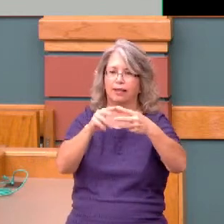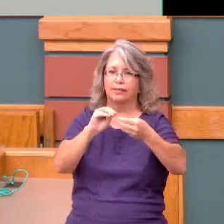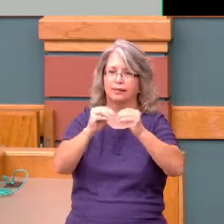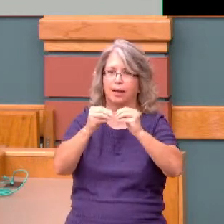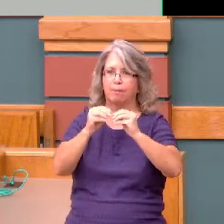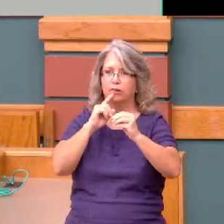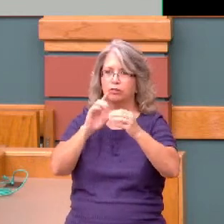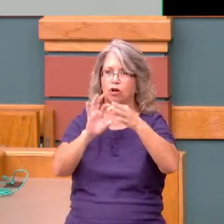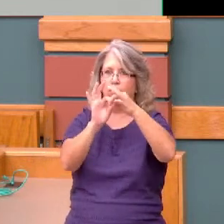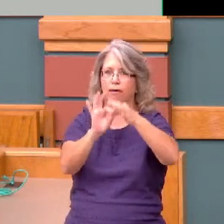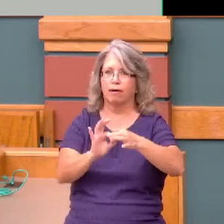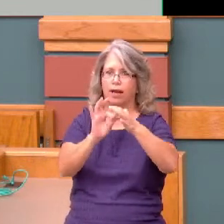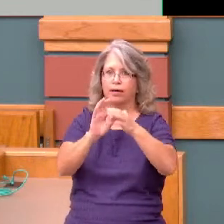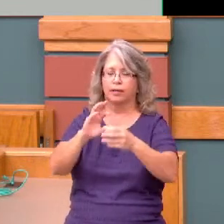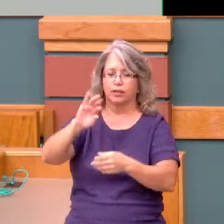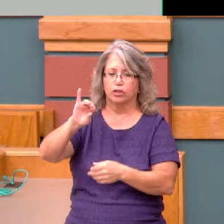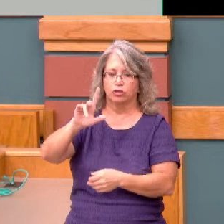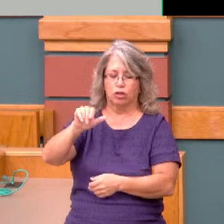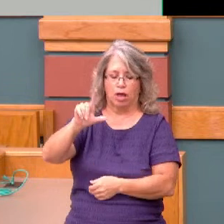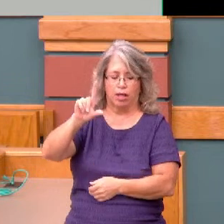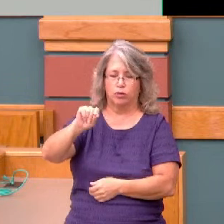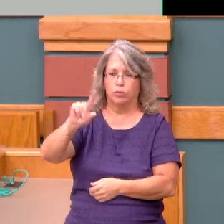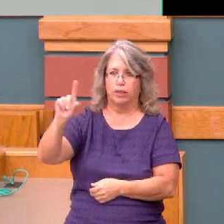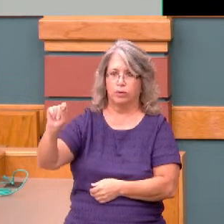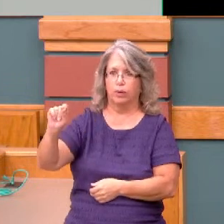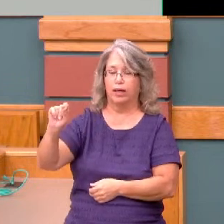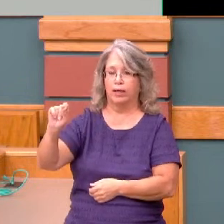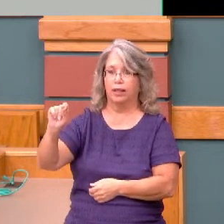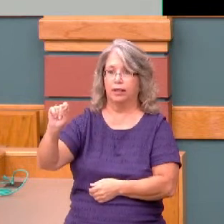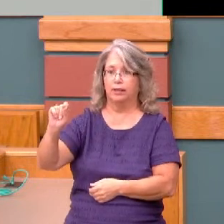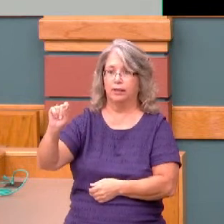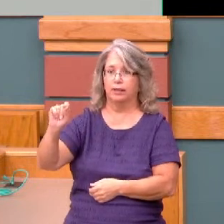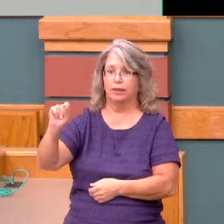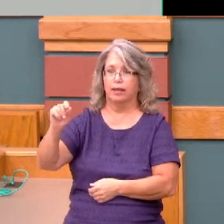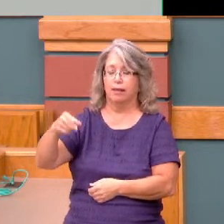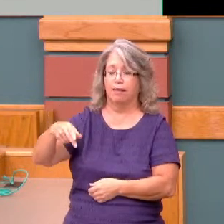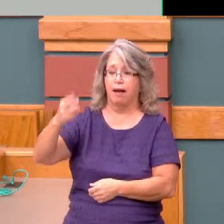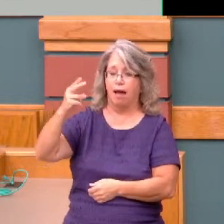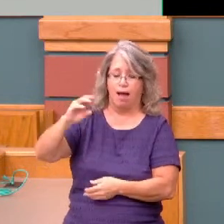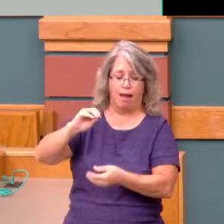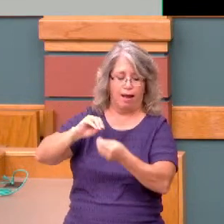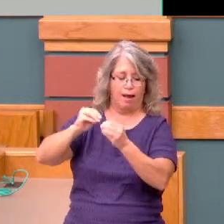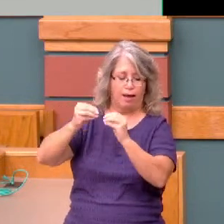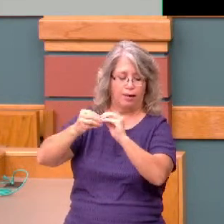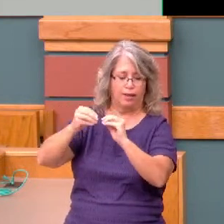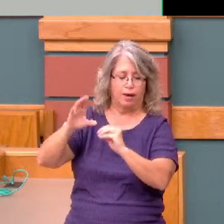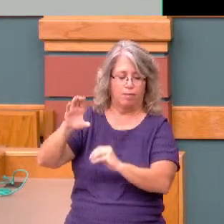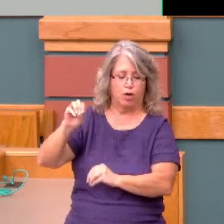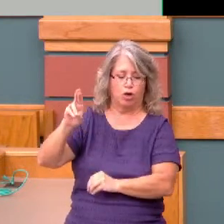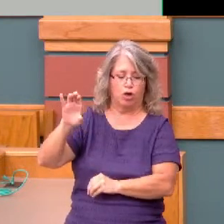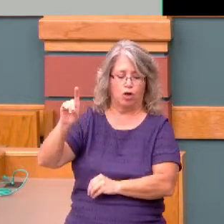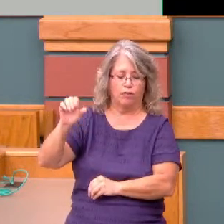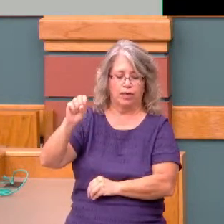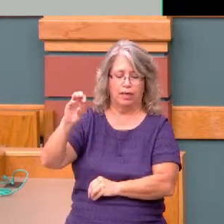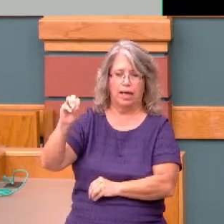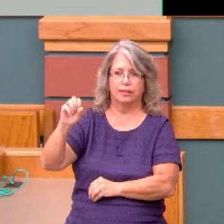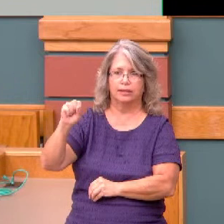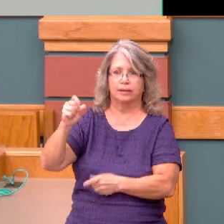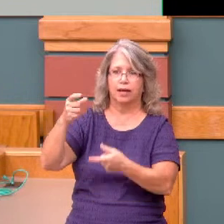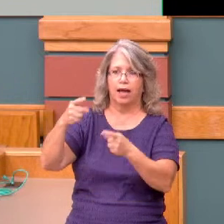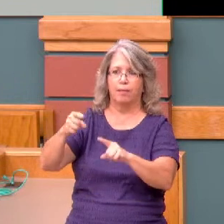in that in July of 2020, the high number of COVID cases came 1 week before the high